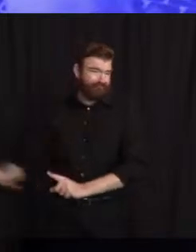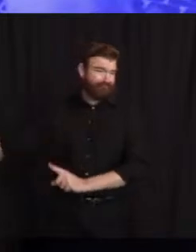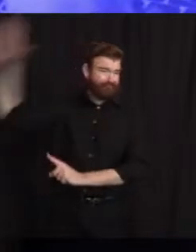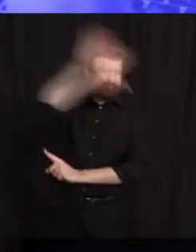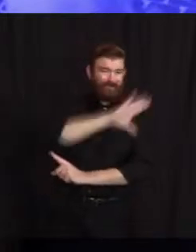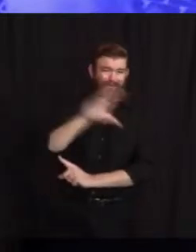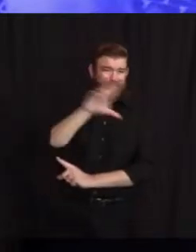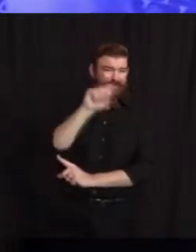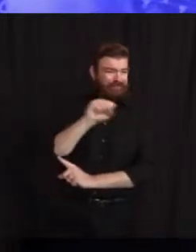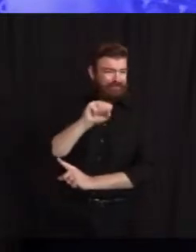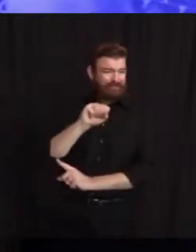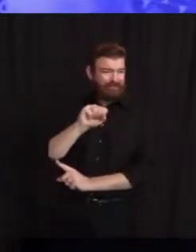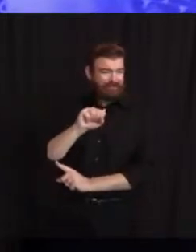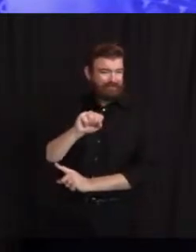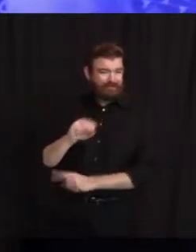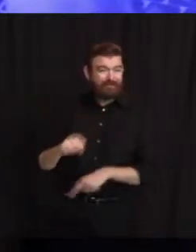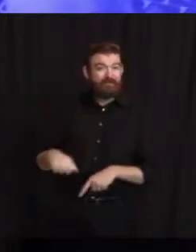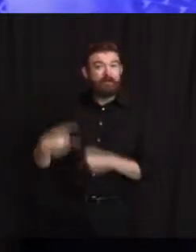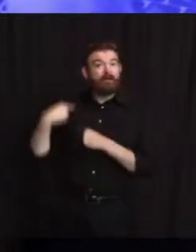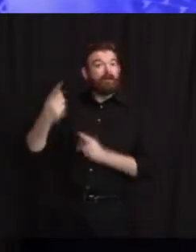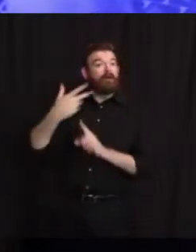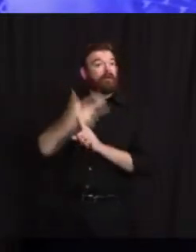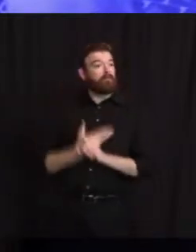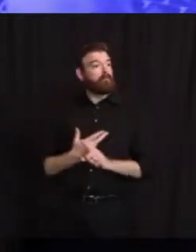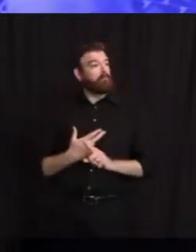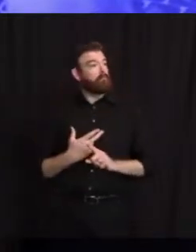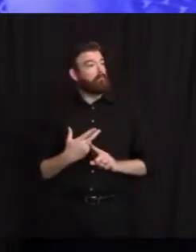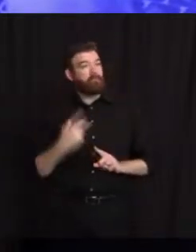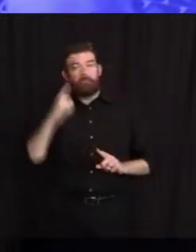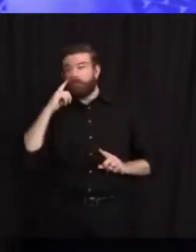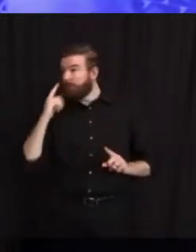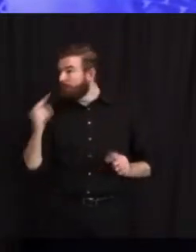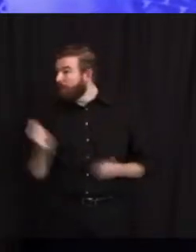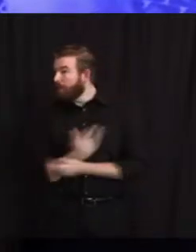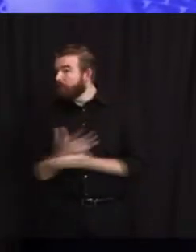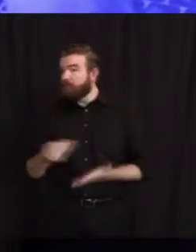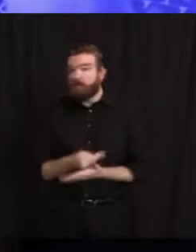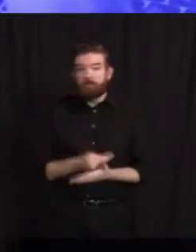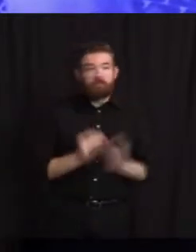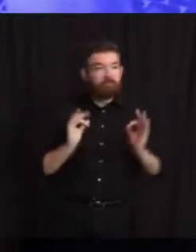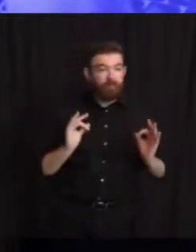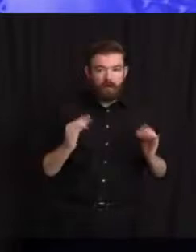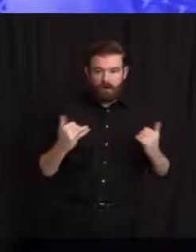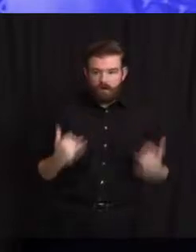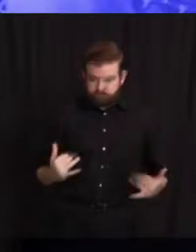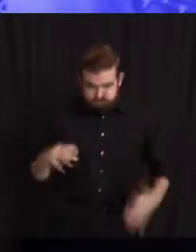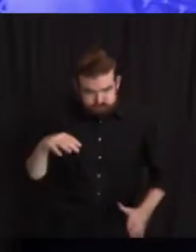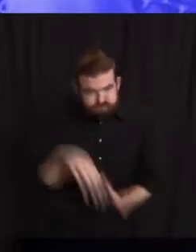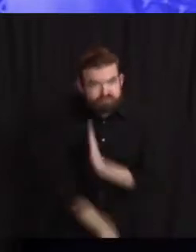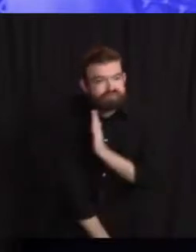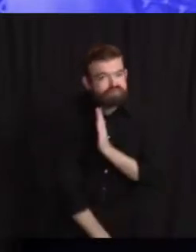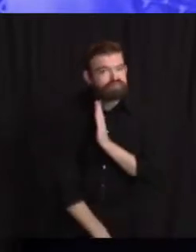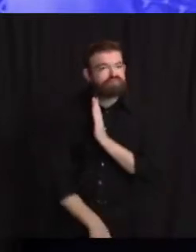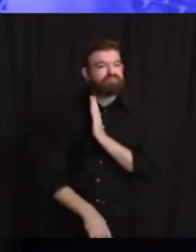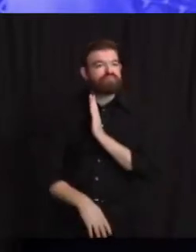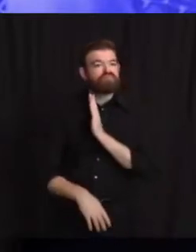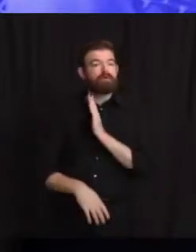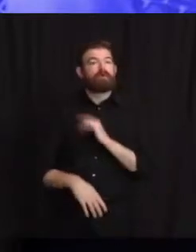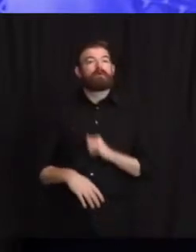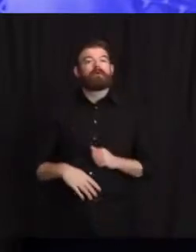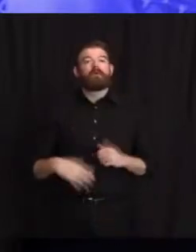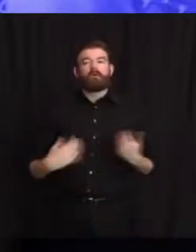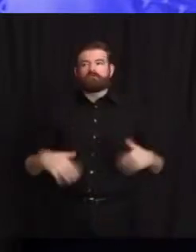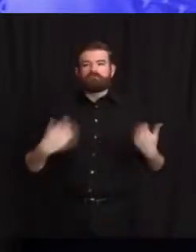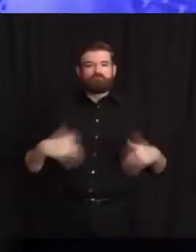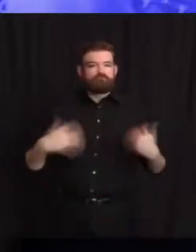ago. And, as we know all too well now, times of serious trial only increase the need for effective